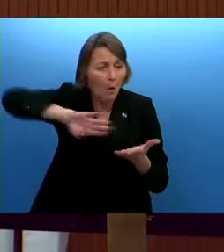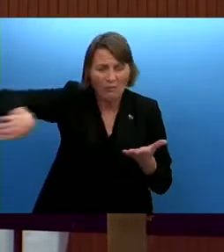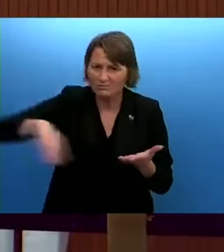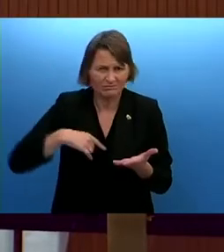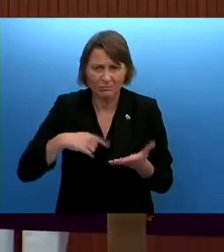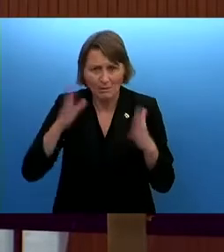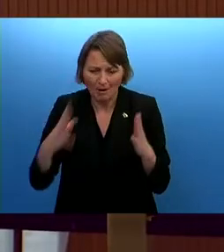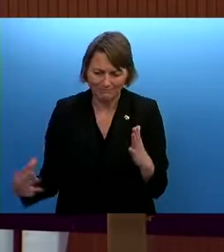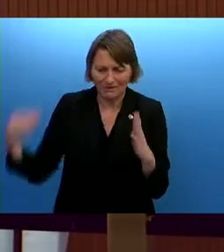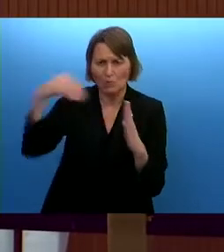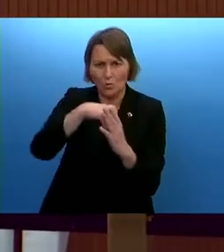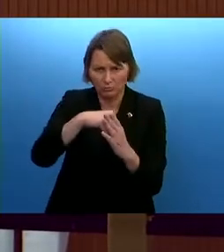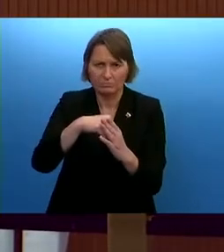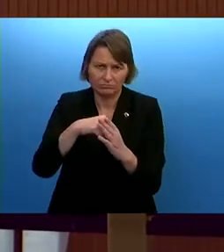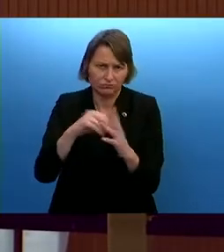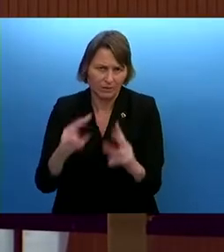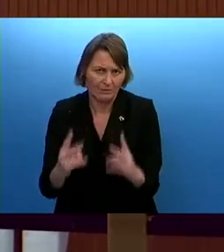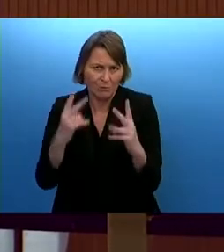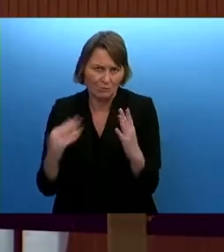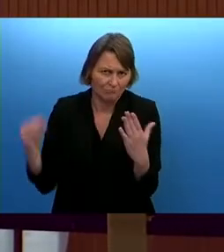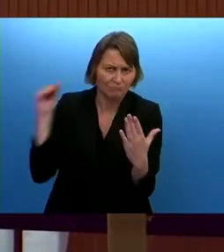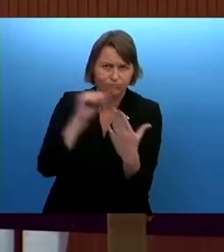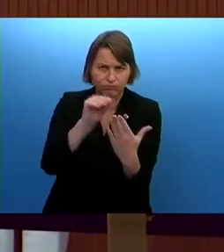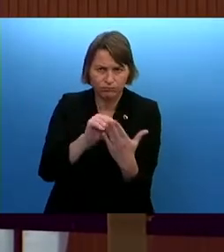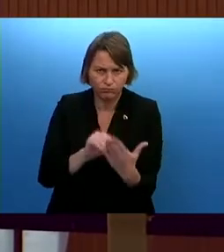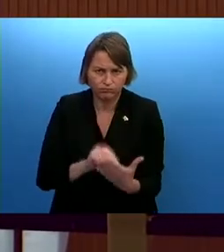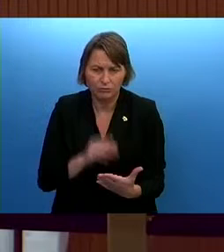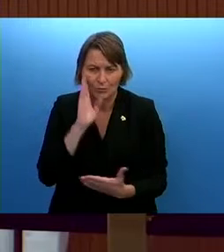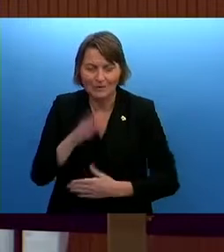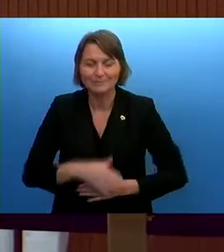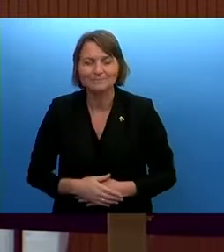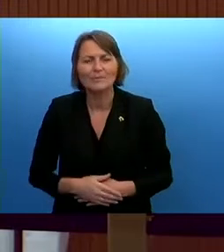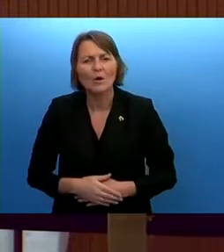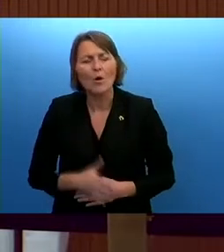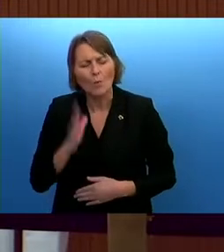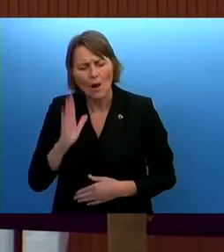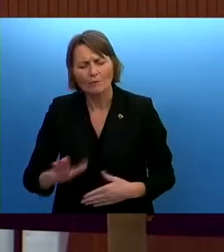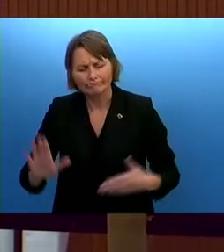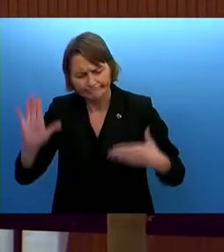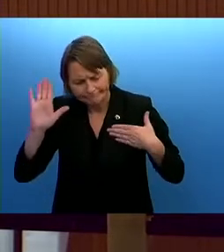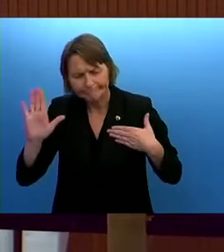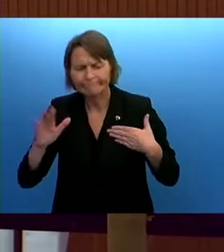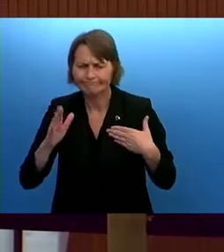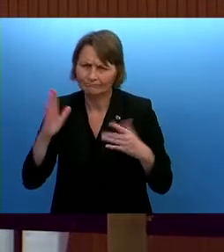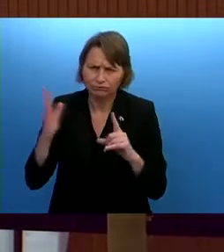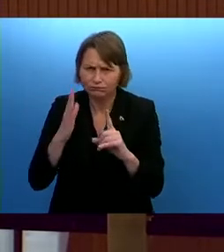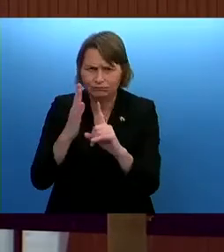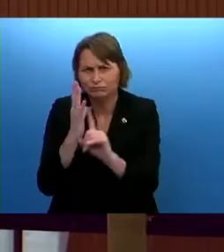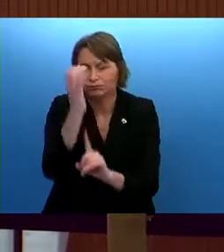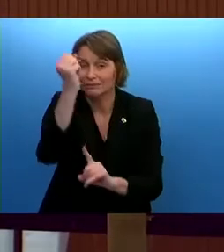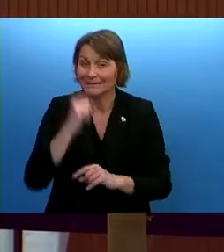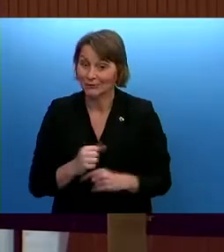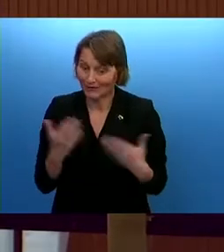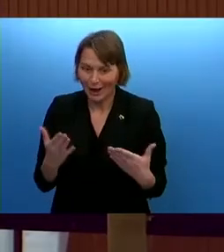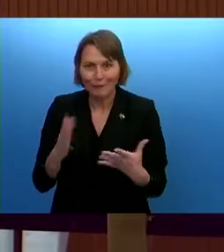that is important for us. We remain committed on that. I also mentioned that there are still a lot of